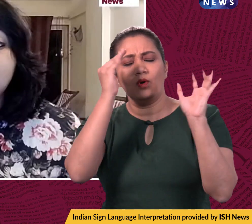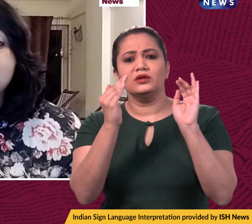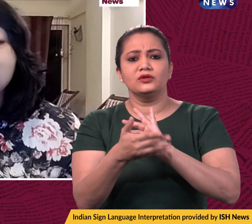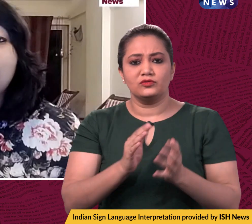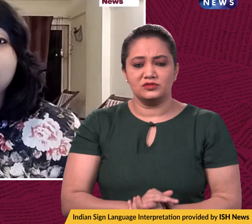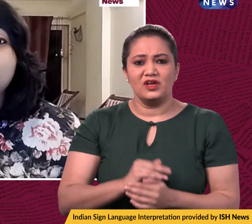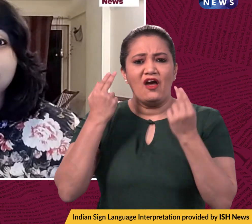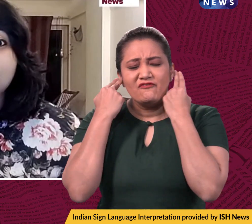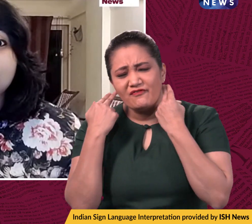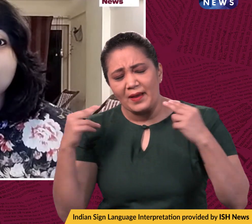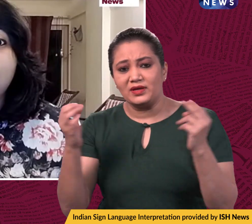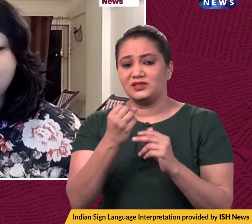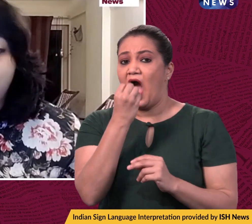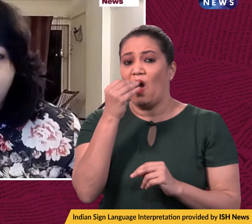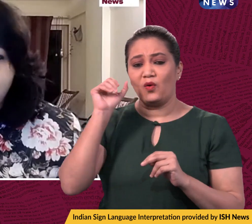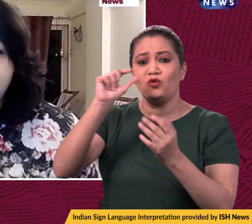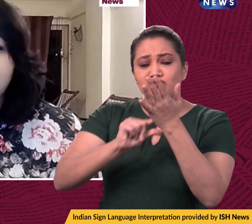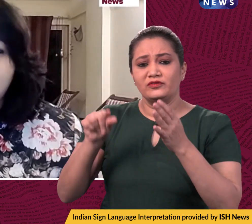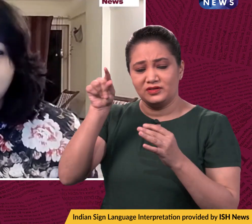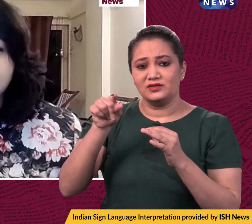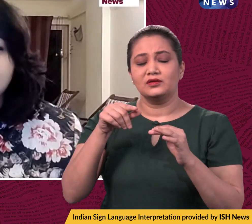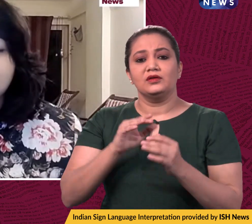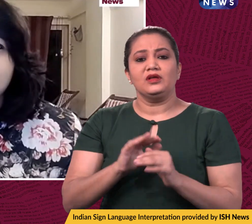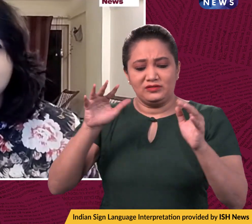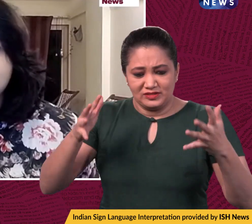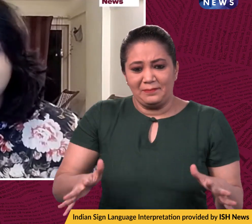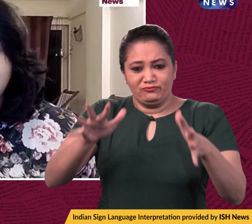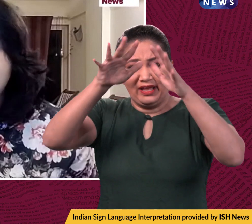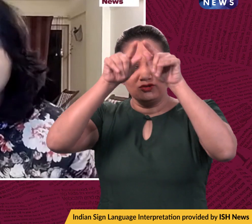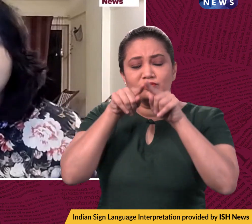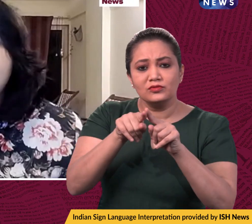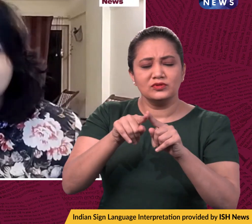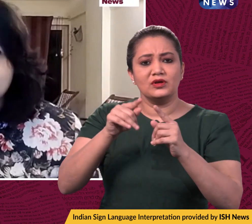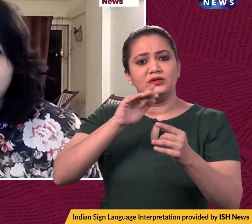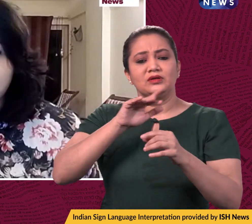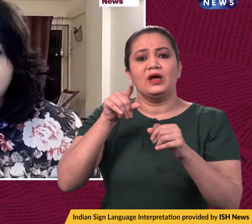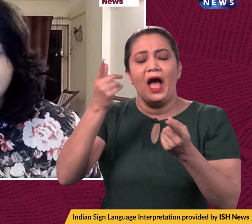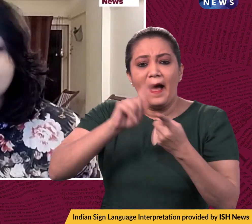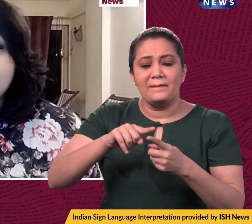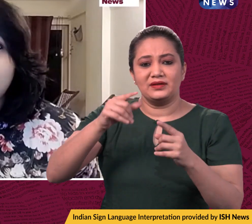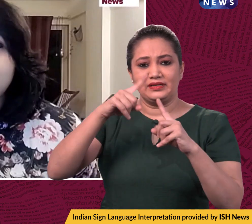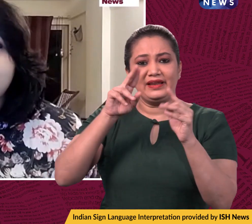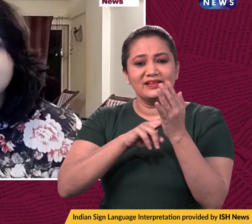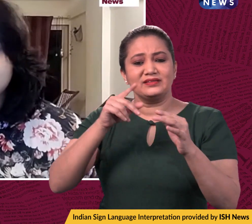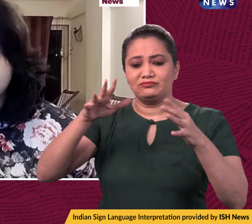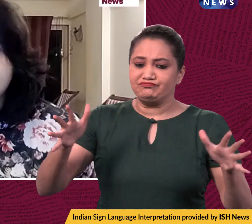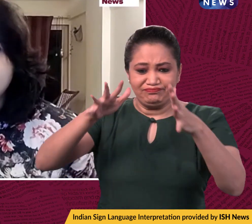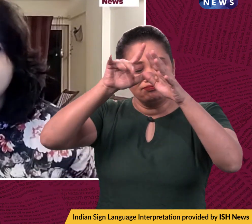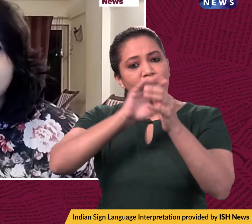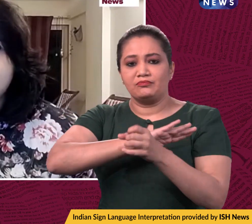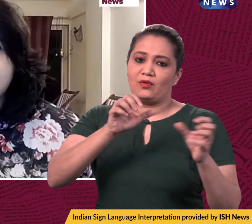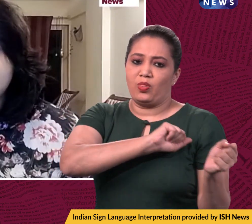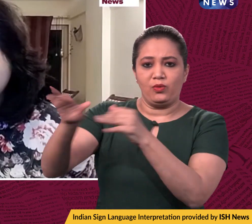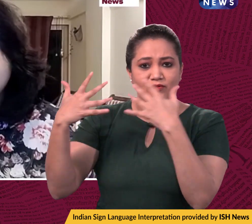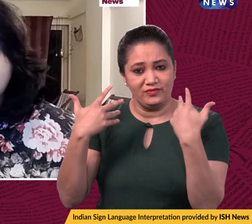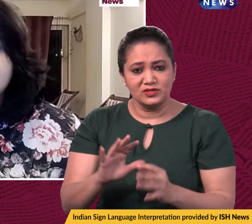famous statue at the University of Hong Kong marking the Tiananmen Square massacre has now been removed, and this